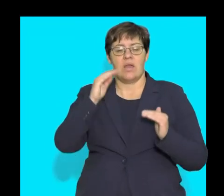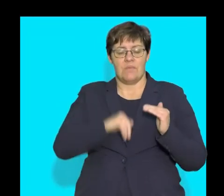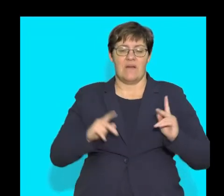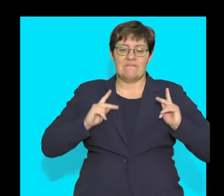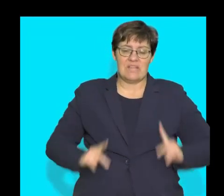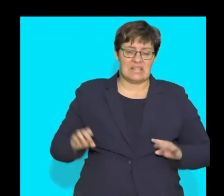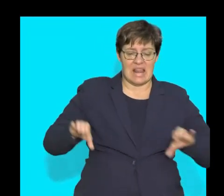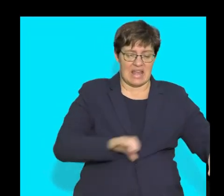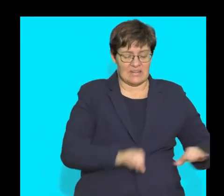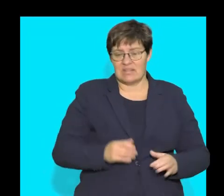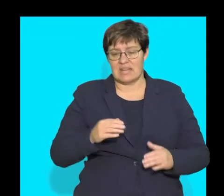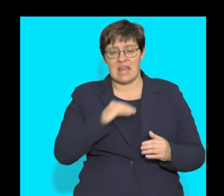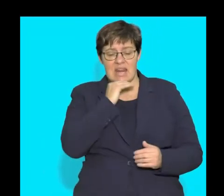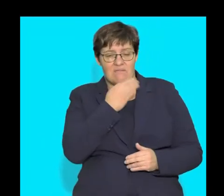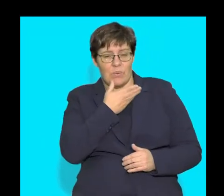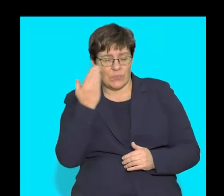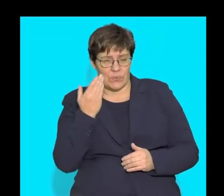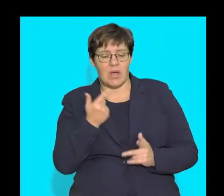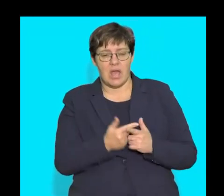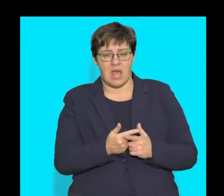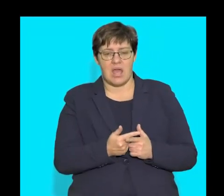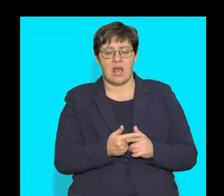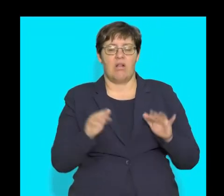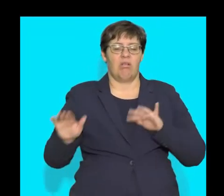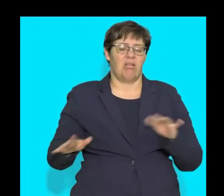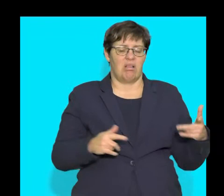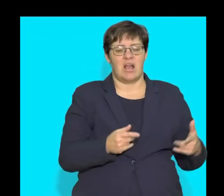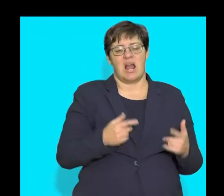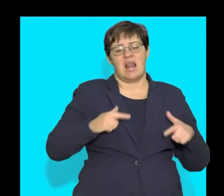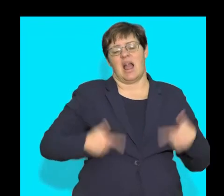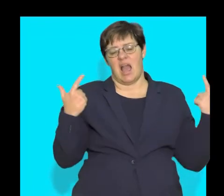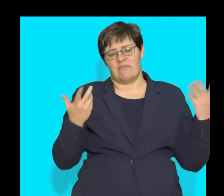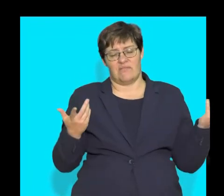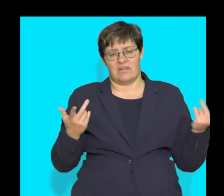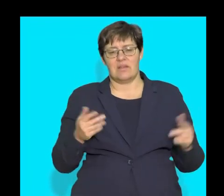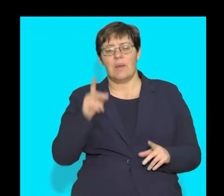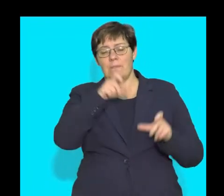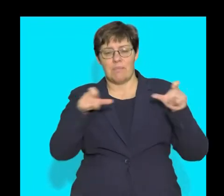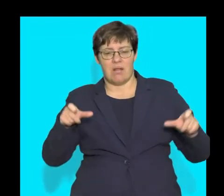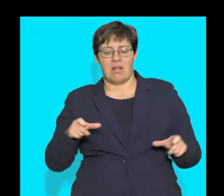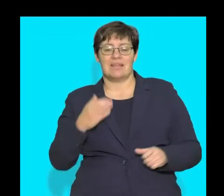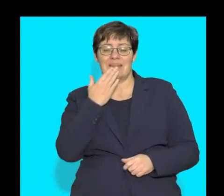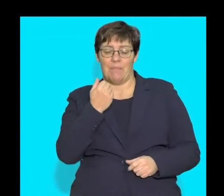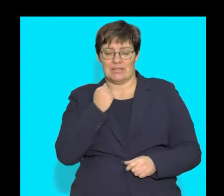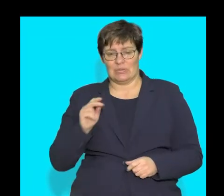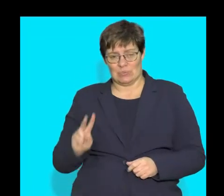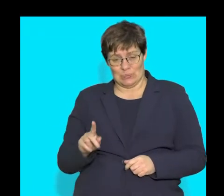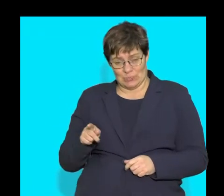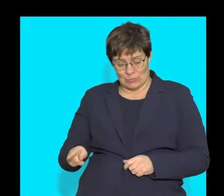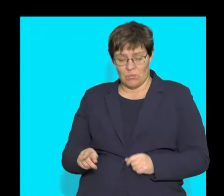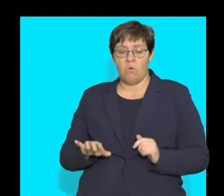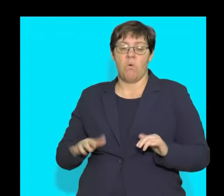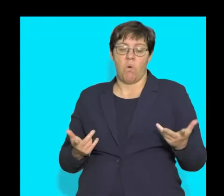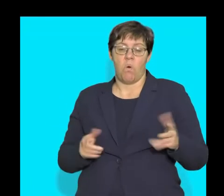a decreased physical activity, and having a sedentary lifestyle. It's often seen in people that are type 2